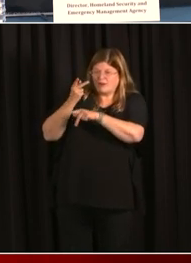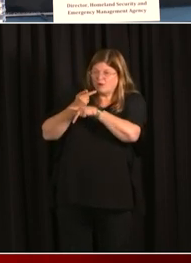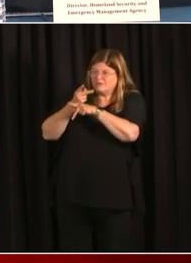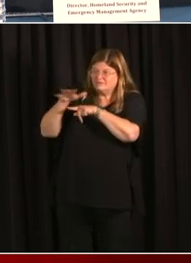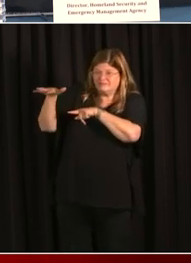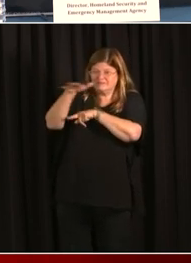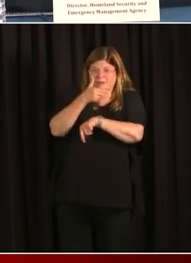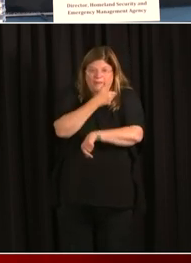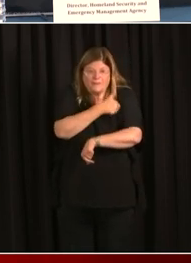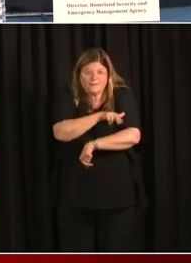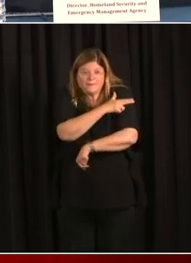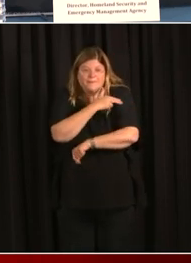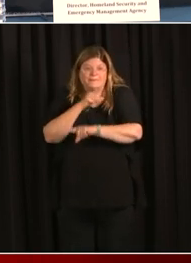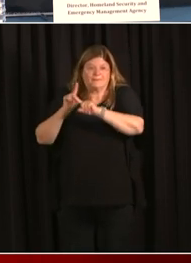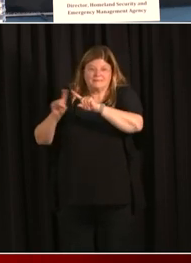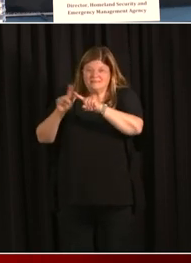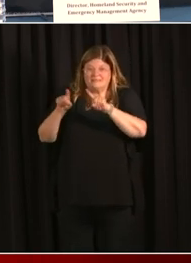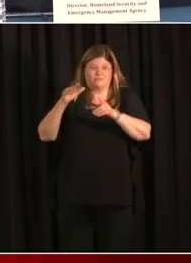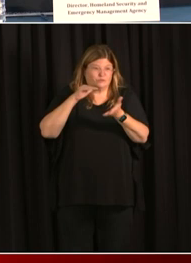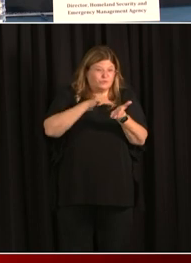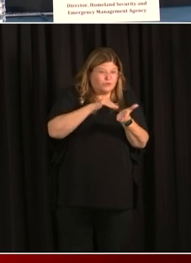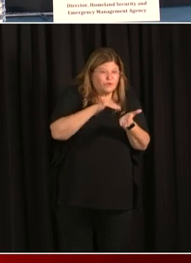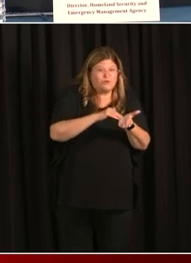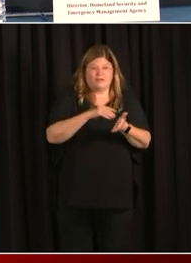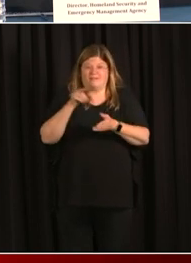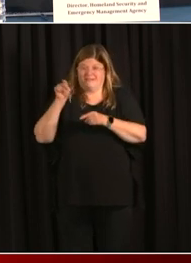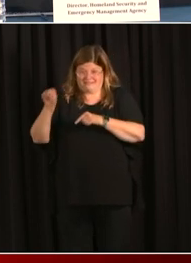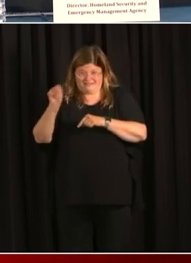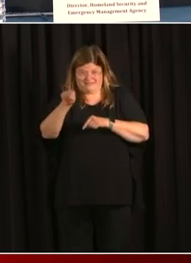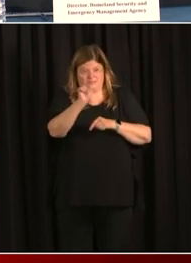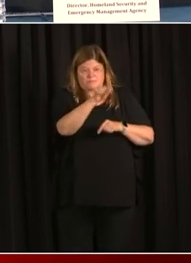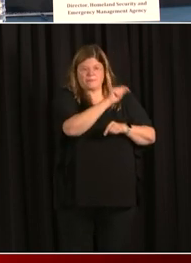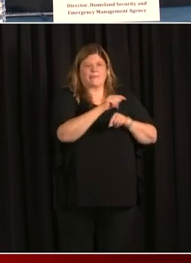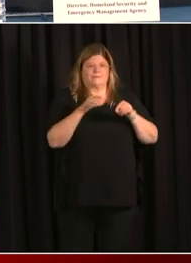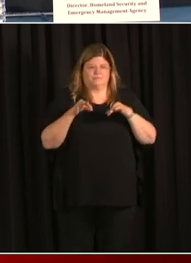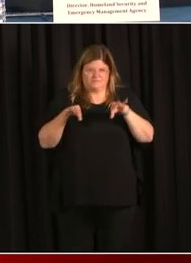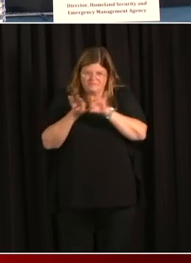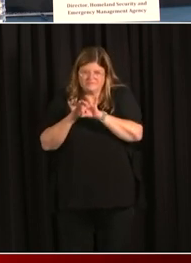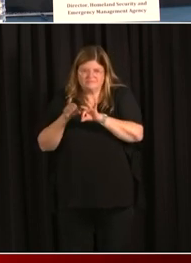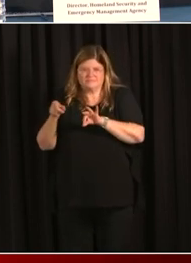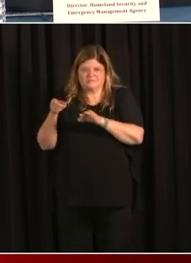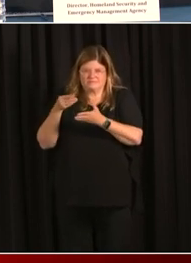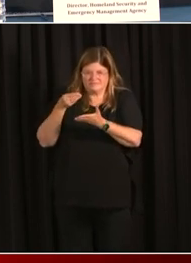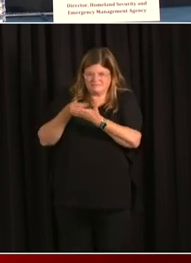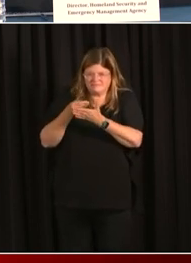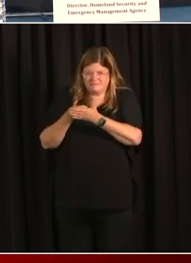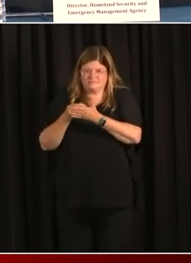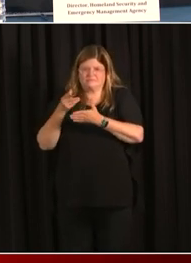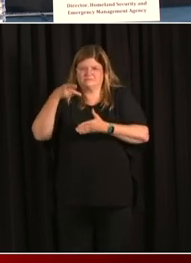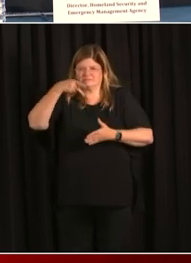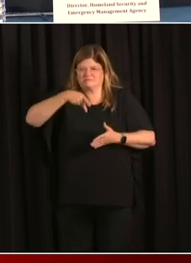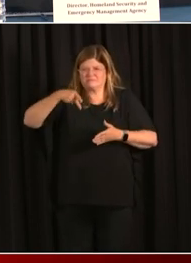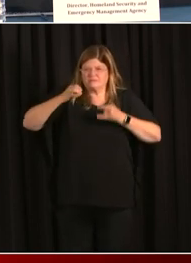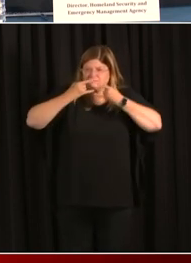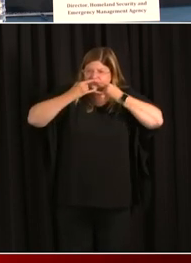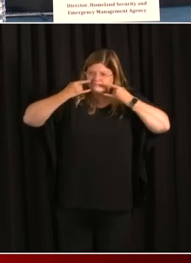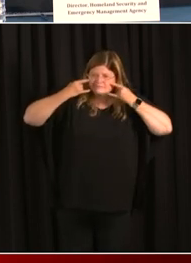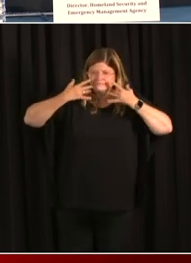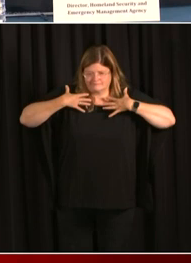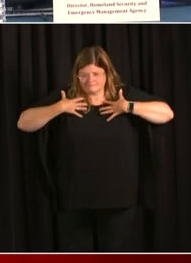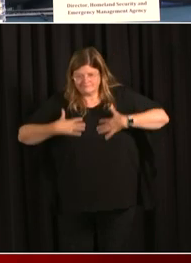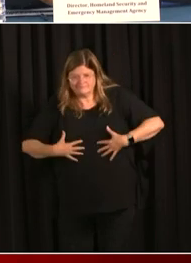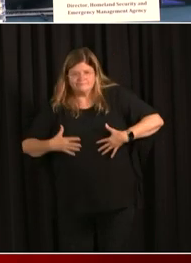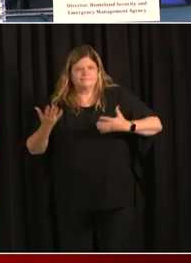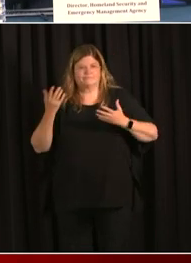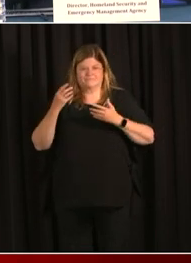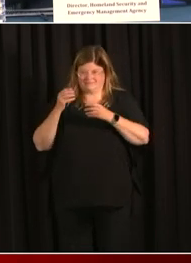healthcare system. So again, making sure that we purchased and delivered personal protective equipment to our healthcare facilities,